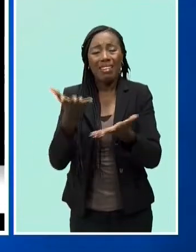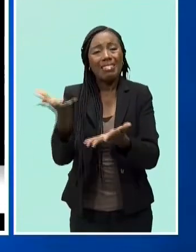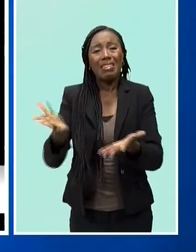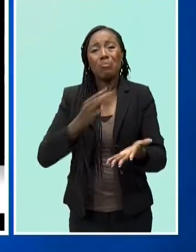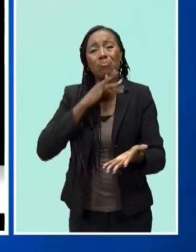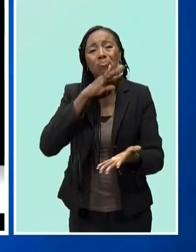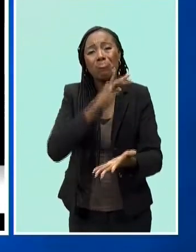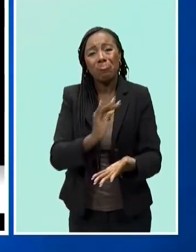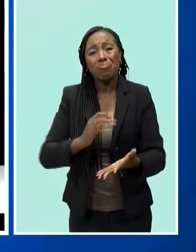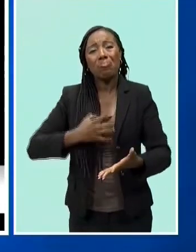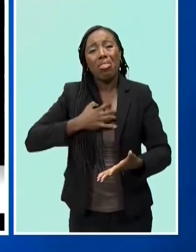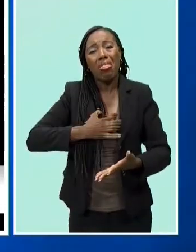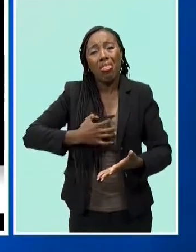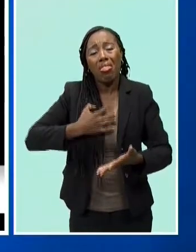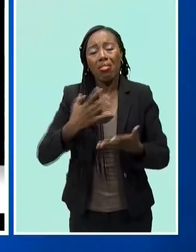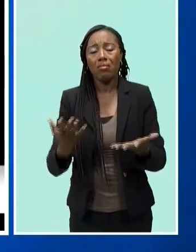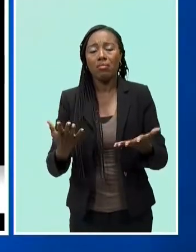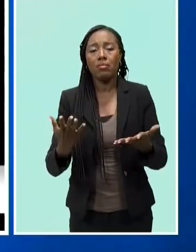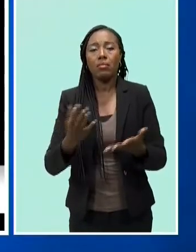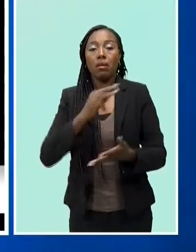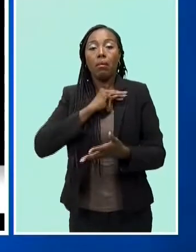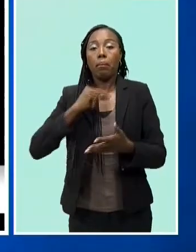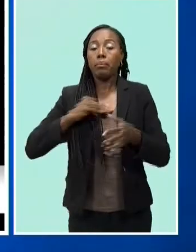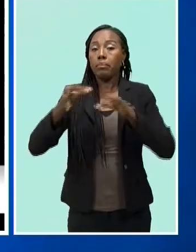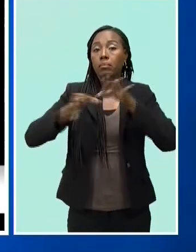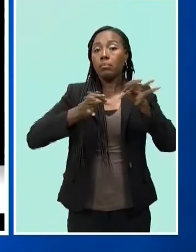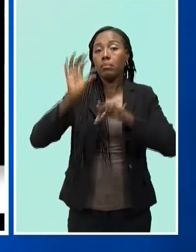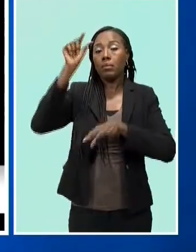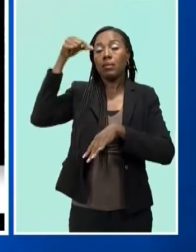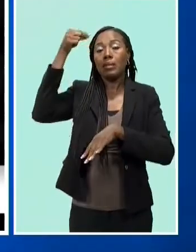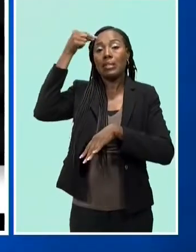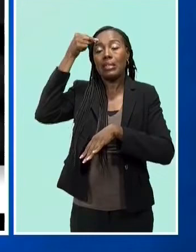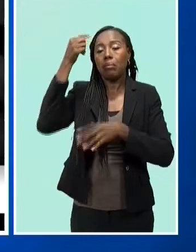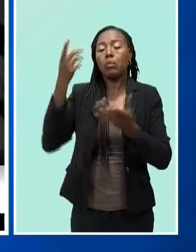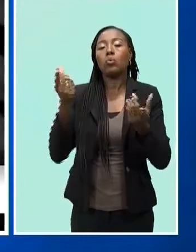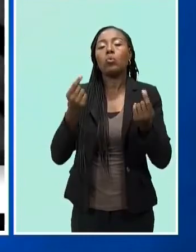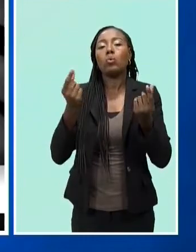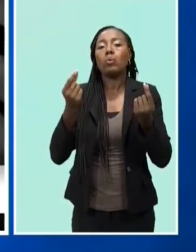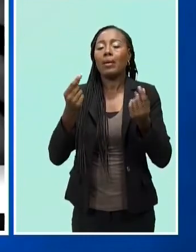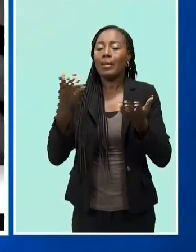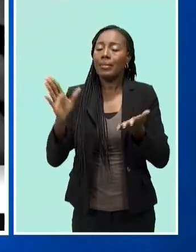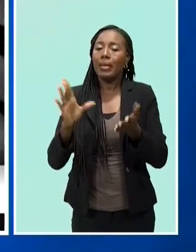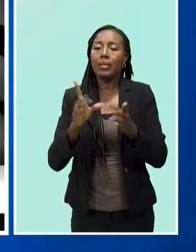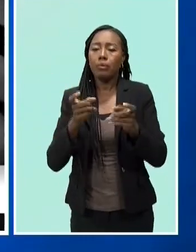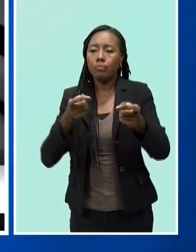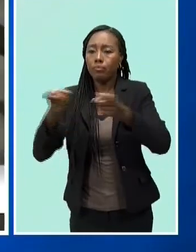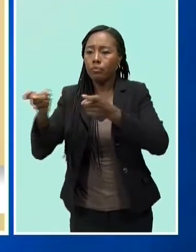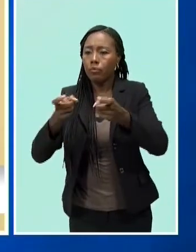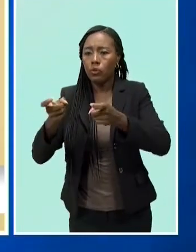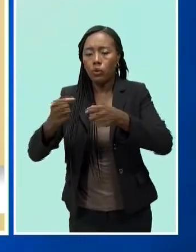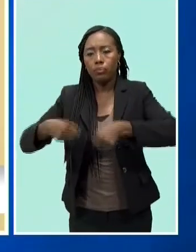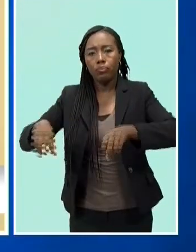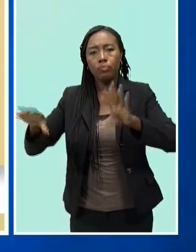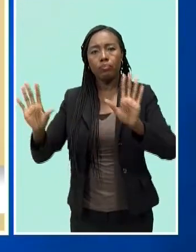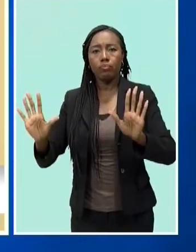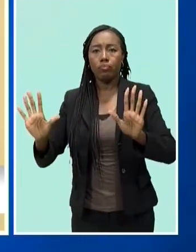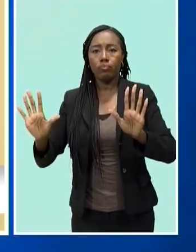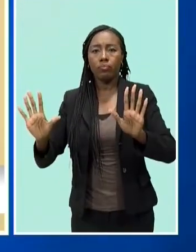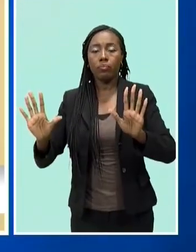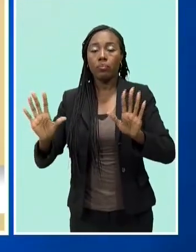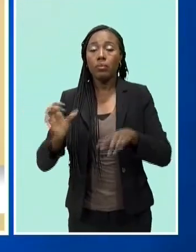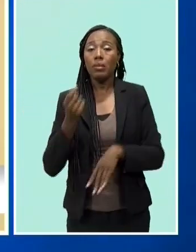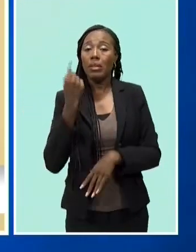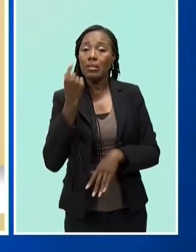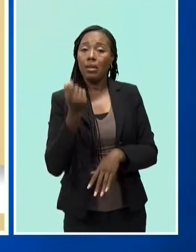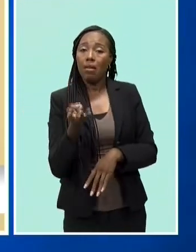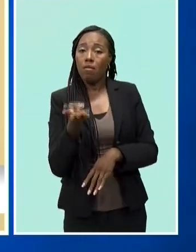conditions. The minister explained the government's decision to waive jurisdiction over the 5 fishermen. The case brought by